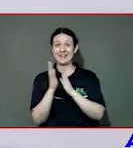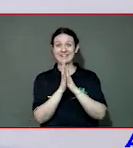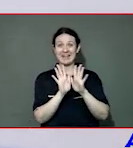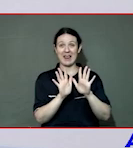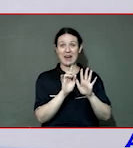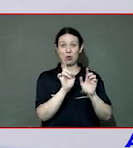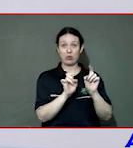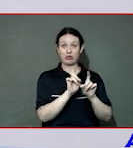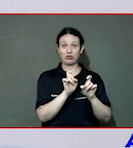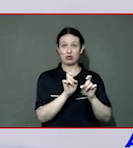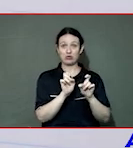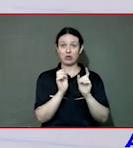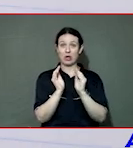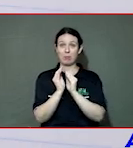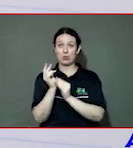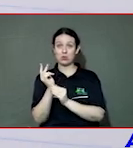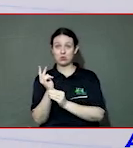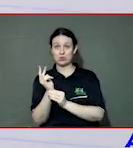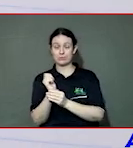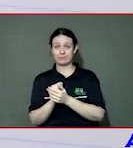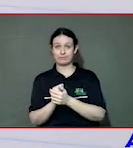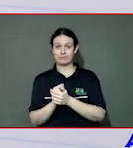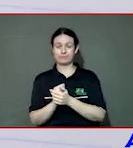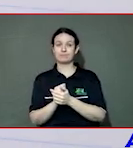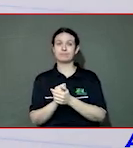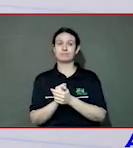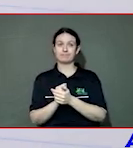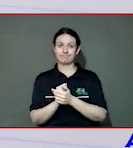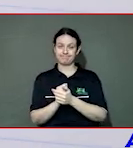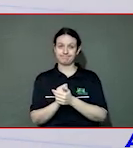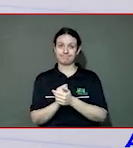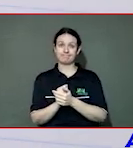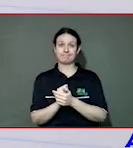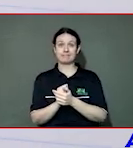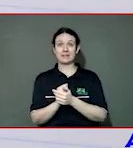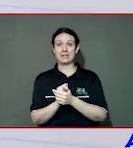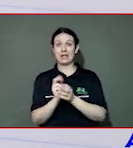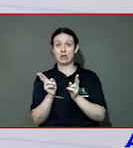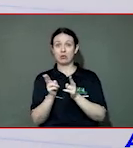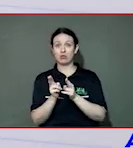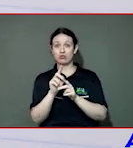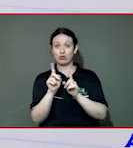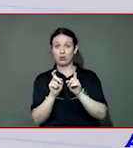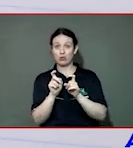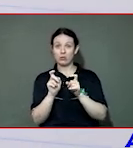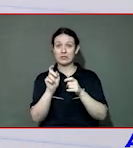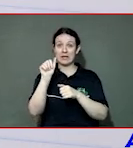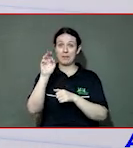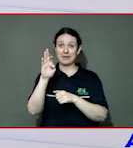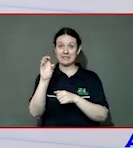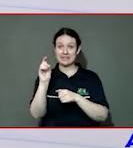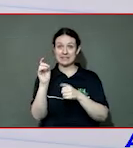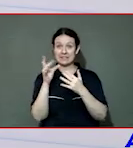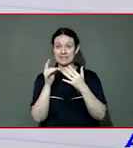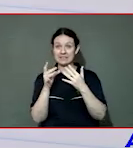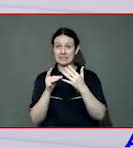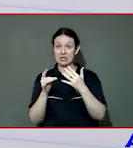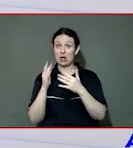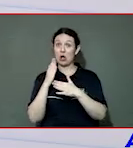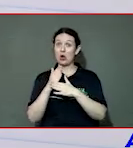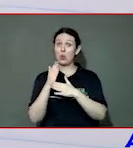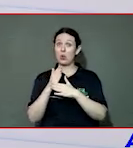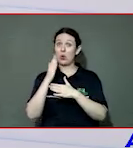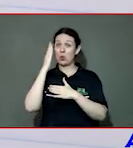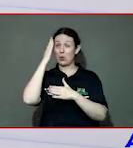choice. And for multiple choice, you really have to know your work. And please